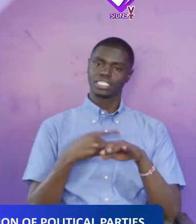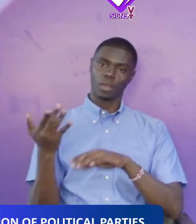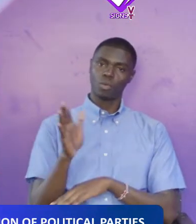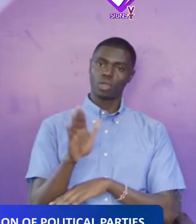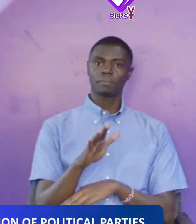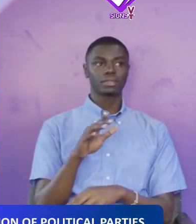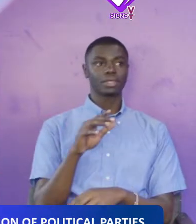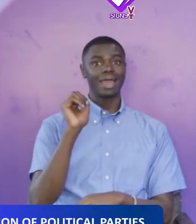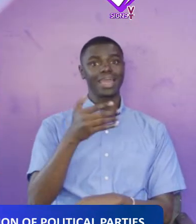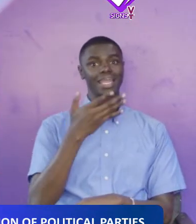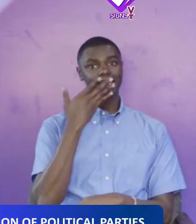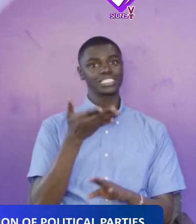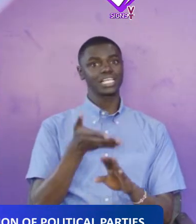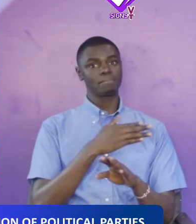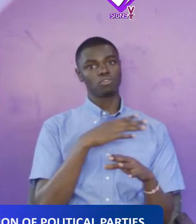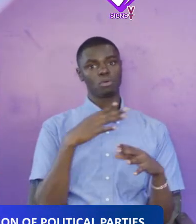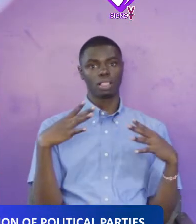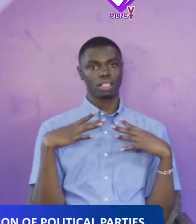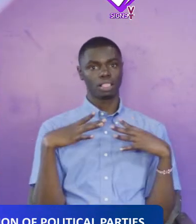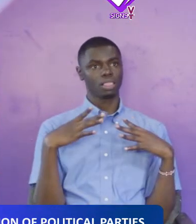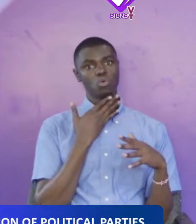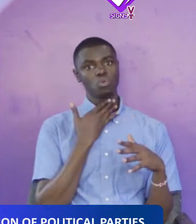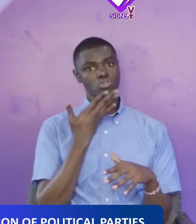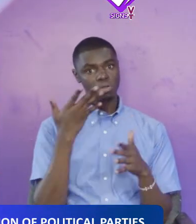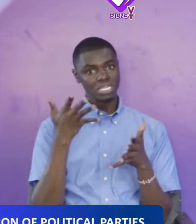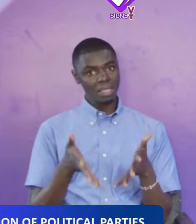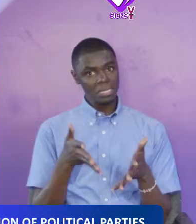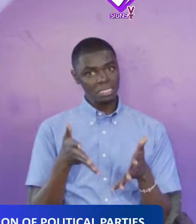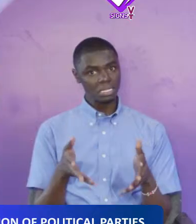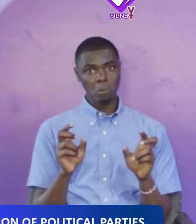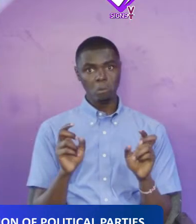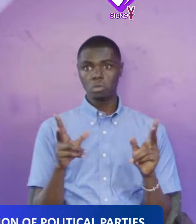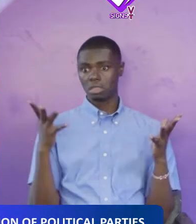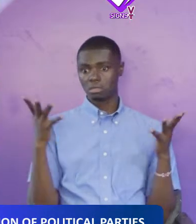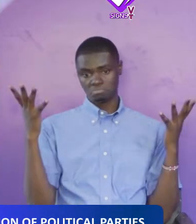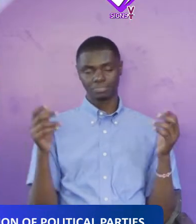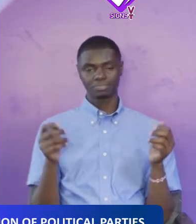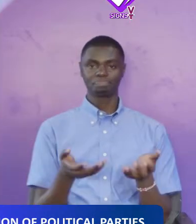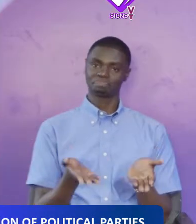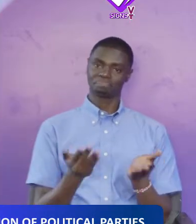can answer that before we go for break. you want to answer immediately? Yes. All right. Shoot.